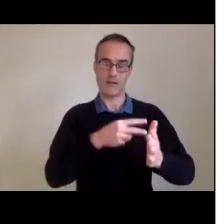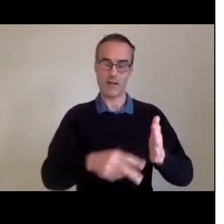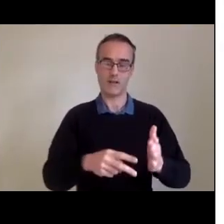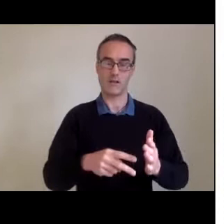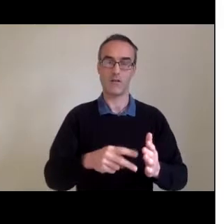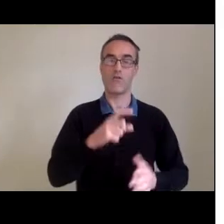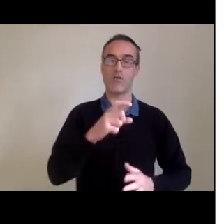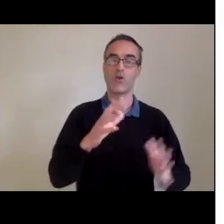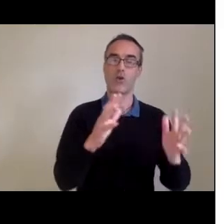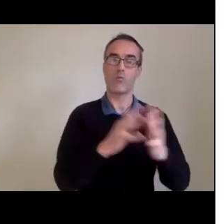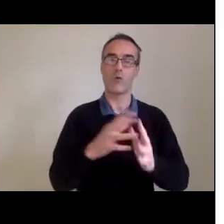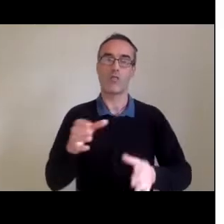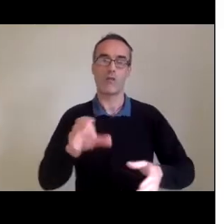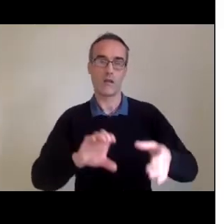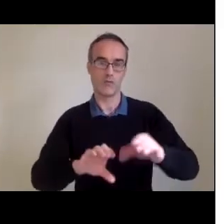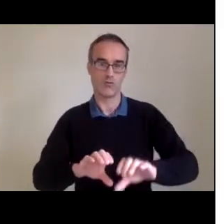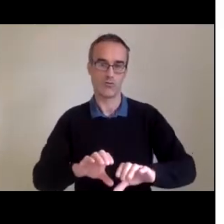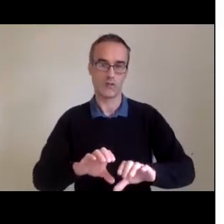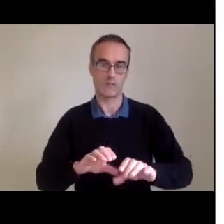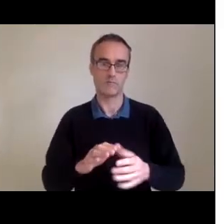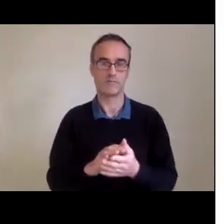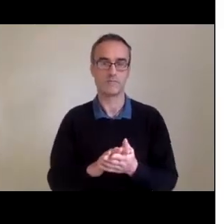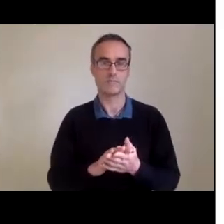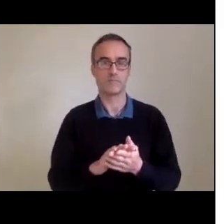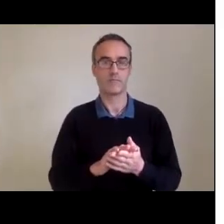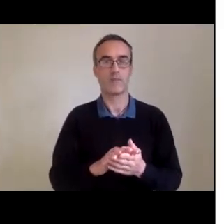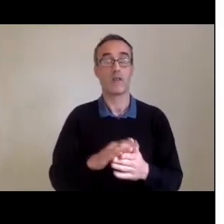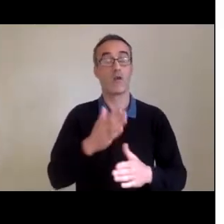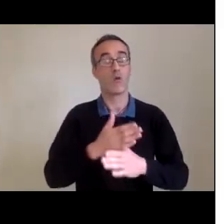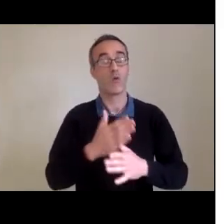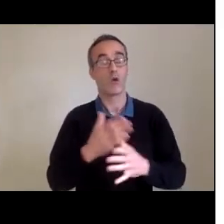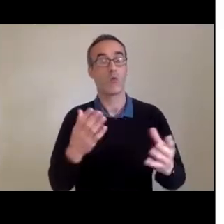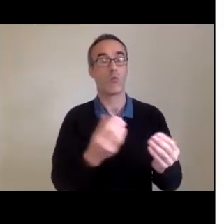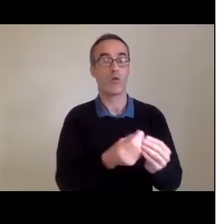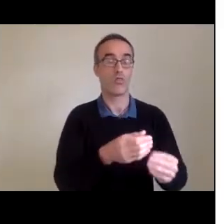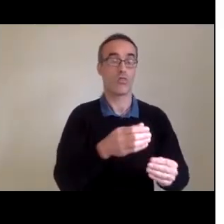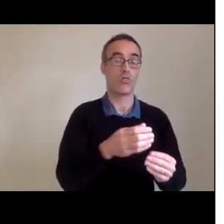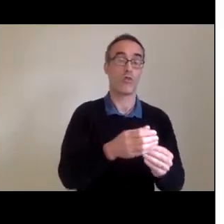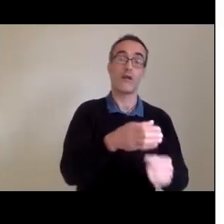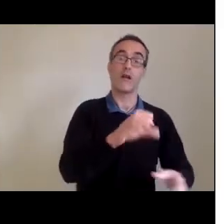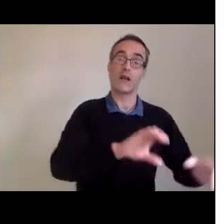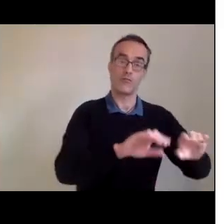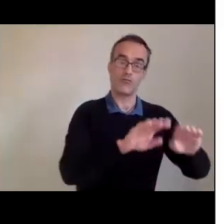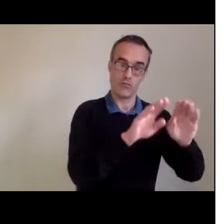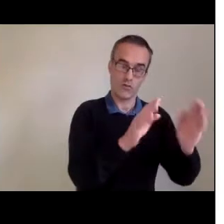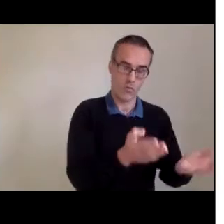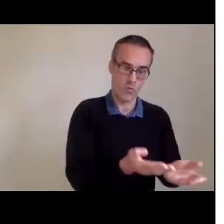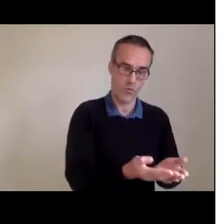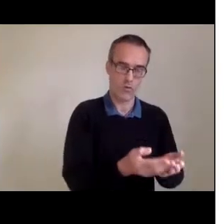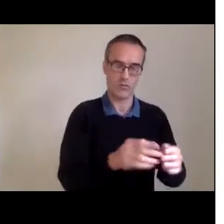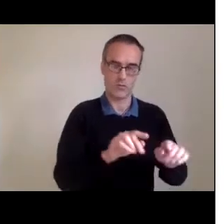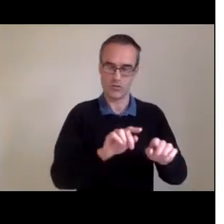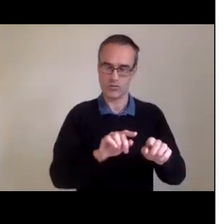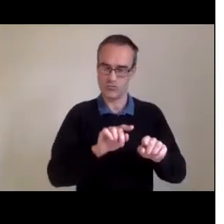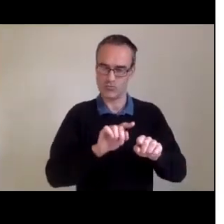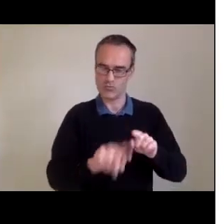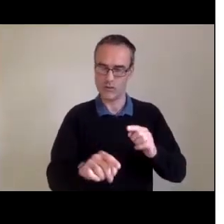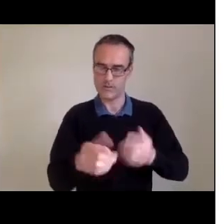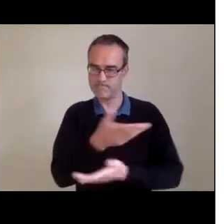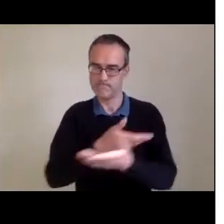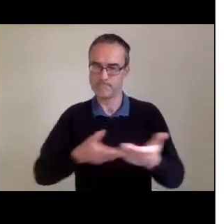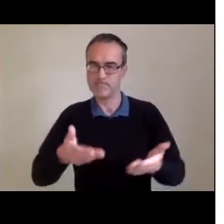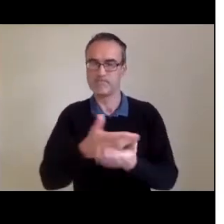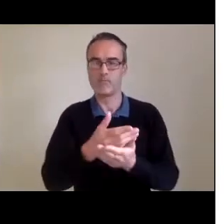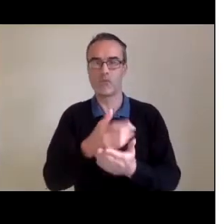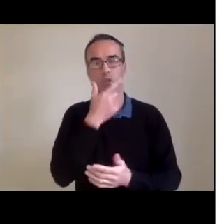live discussion event in association with Chemistry World on the subject of addressing gender parity across the Commonwealth.